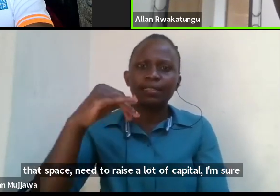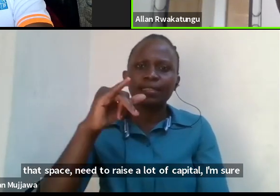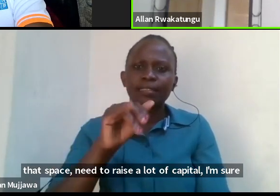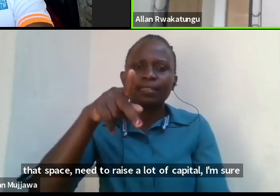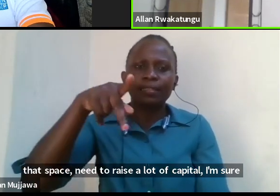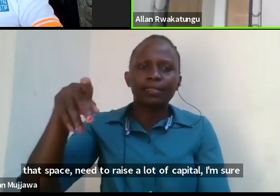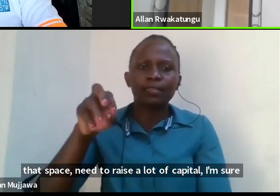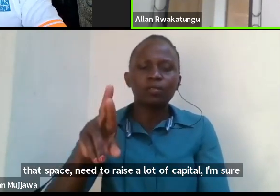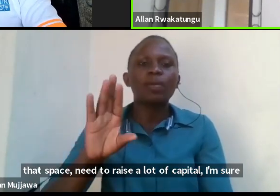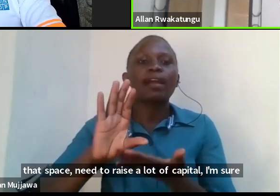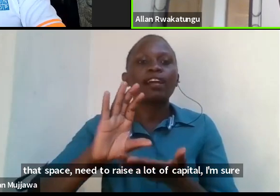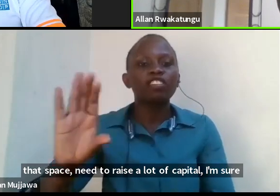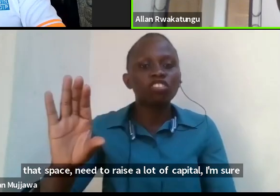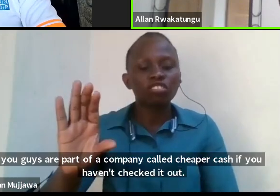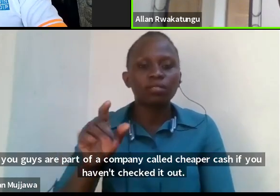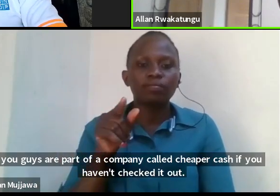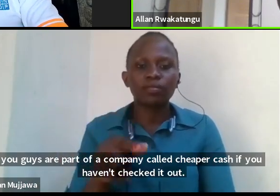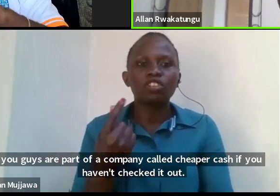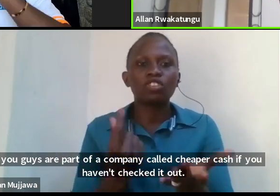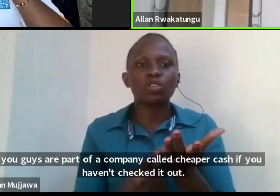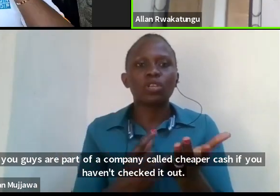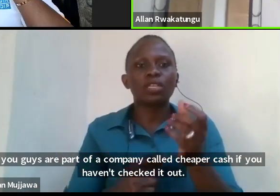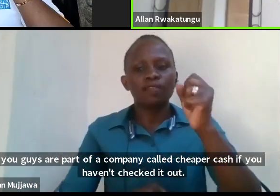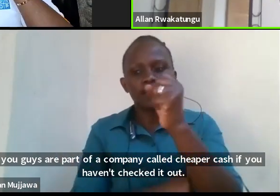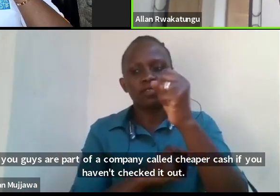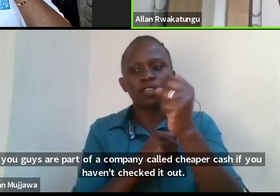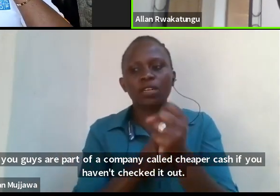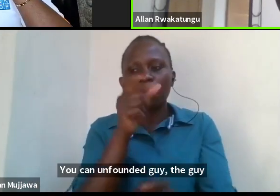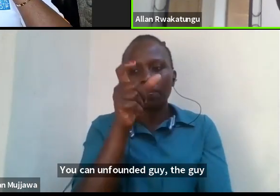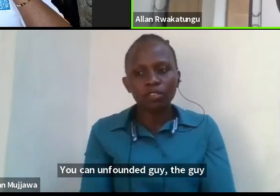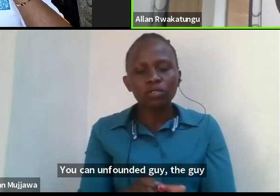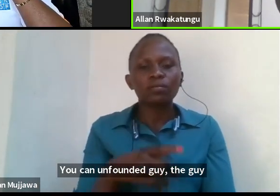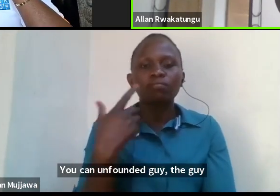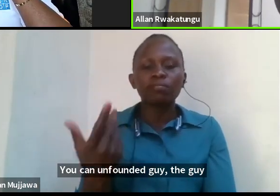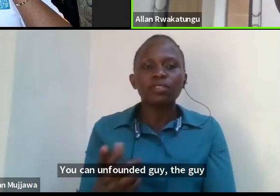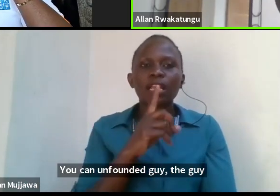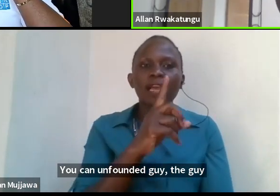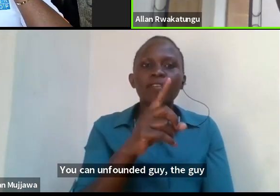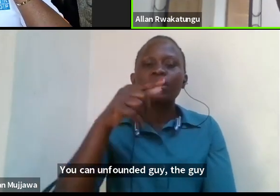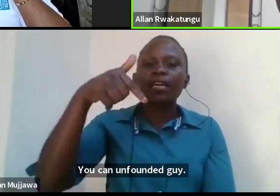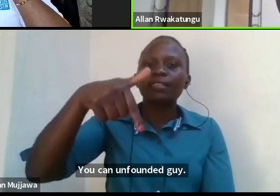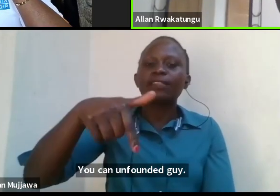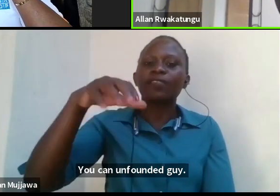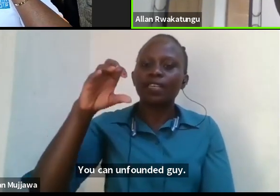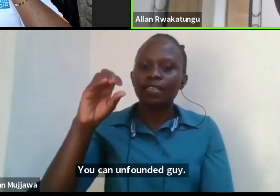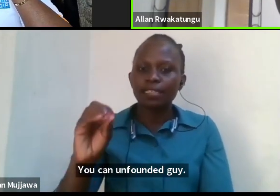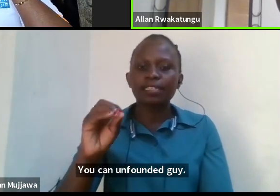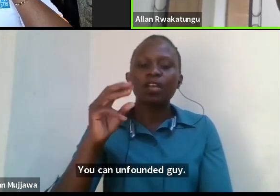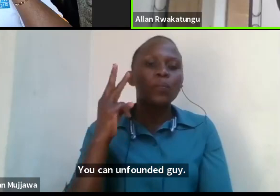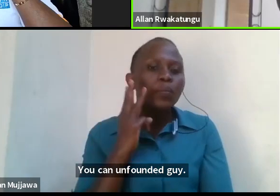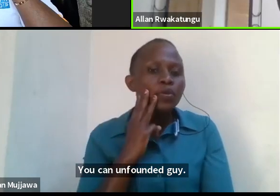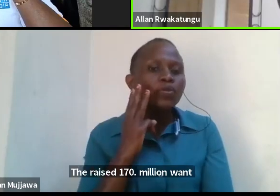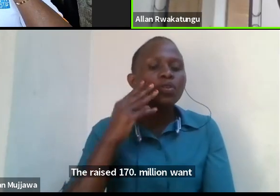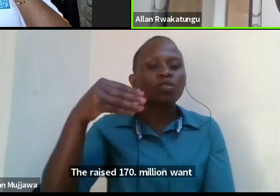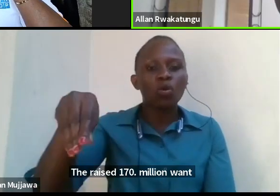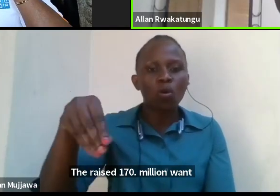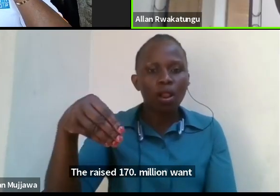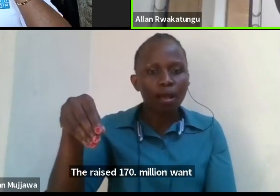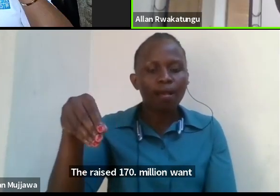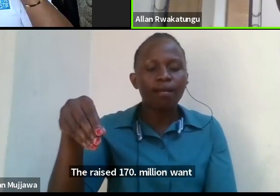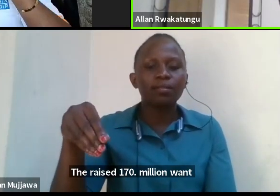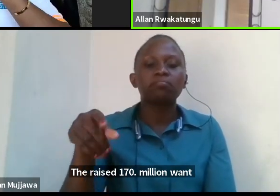out. Ugandan founded guy. They've raised $170 million. So